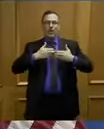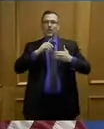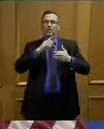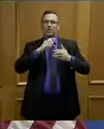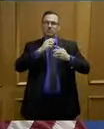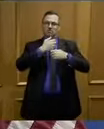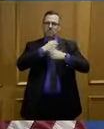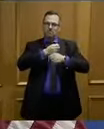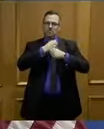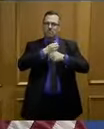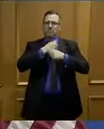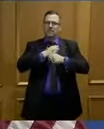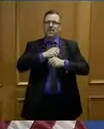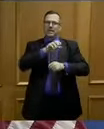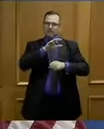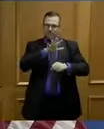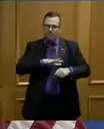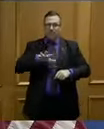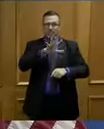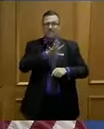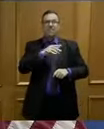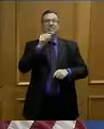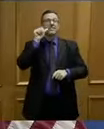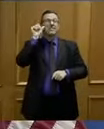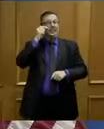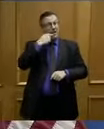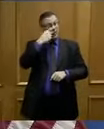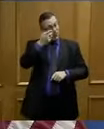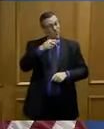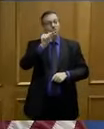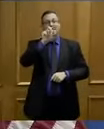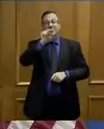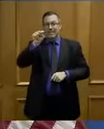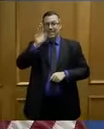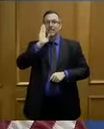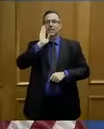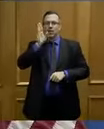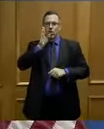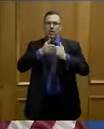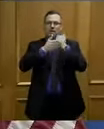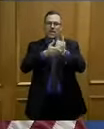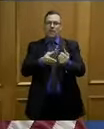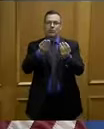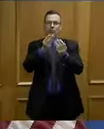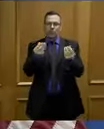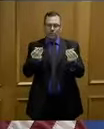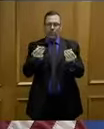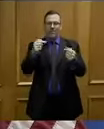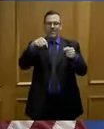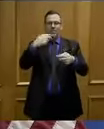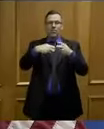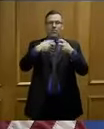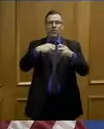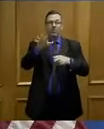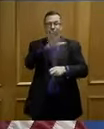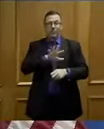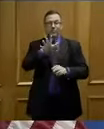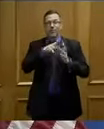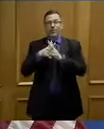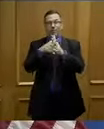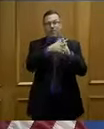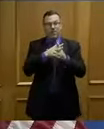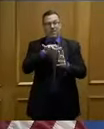I said yesterday Tennessee would be a part of the national answer, and that's one little example of how we're doing